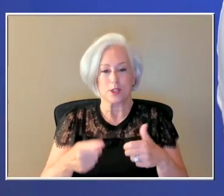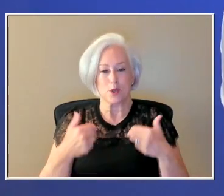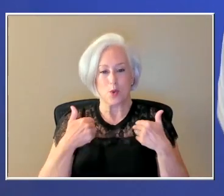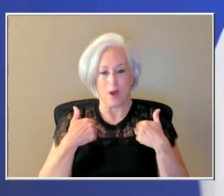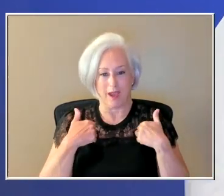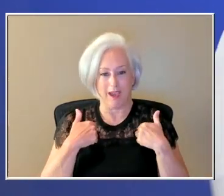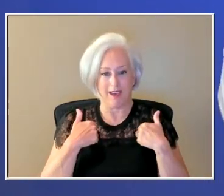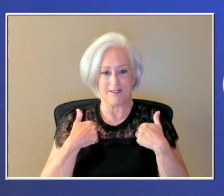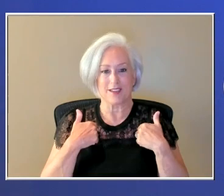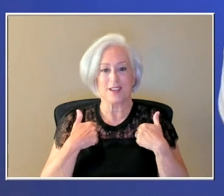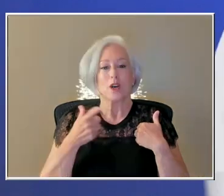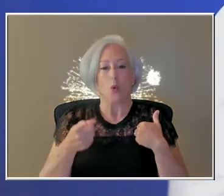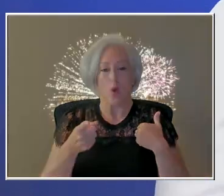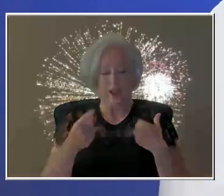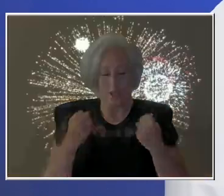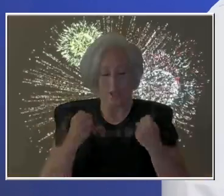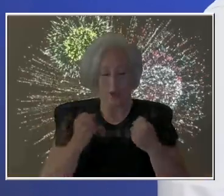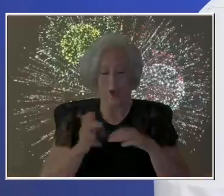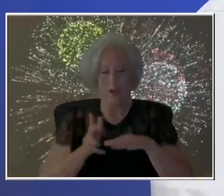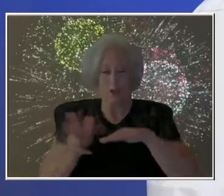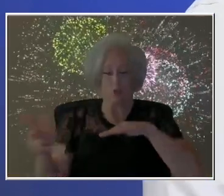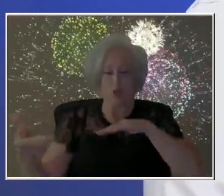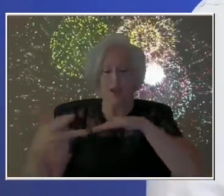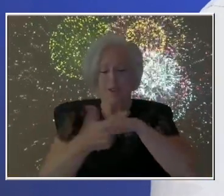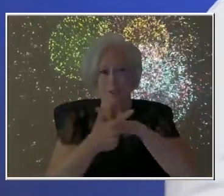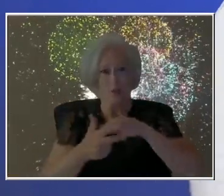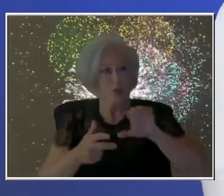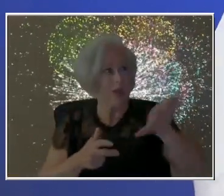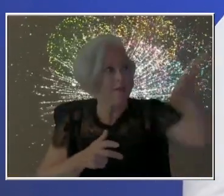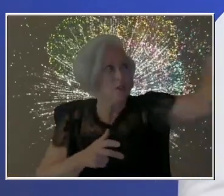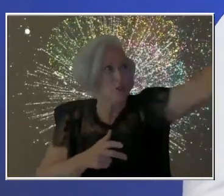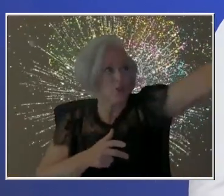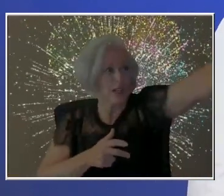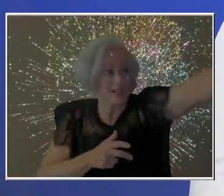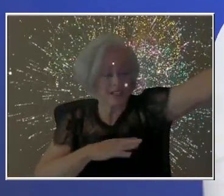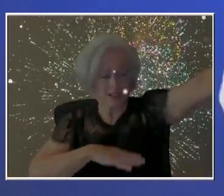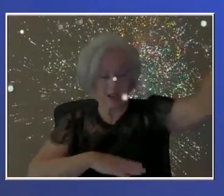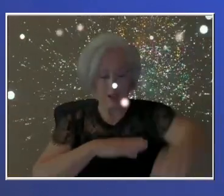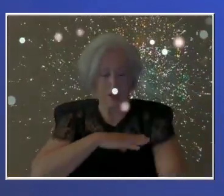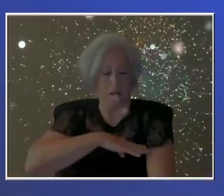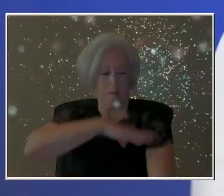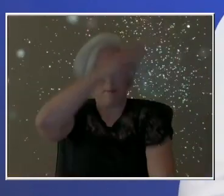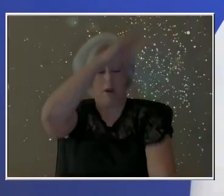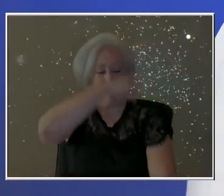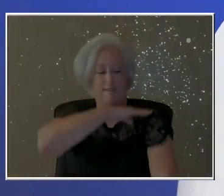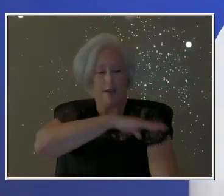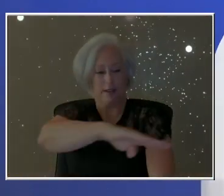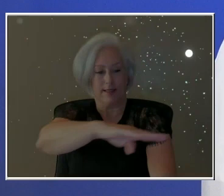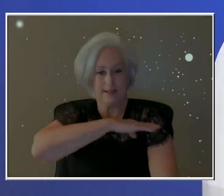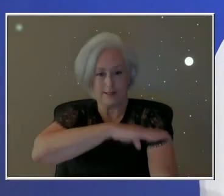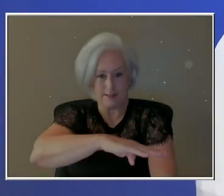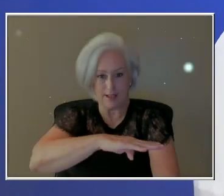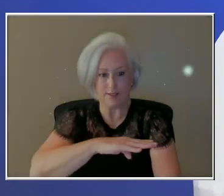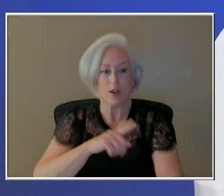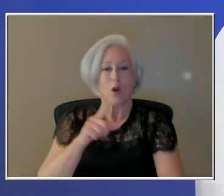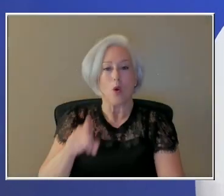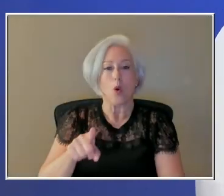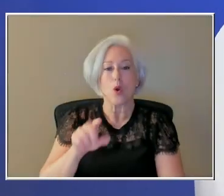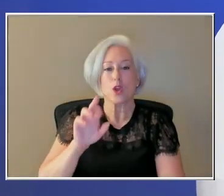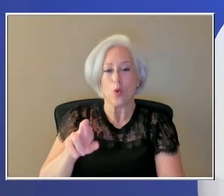reach across, or an ATM, you got to reach across, or screwing something in, you maybe have to hold your arm up or pull-ups or whatever.